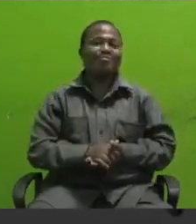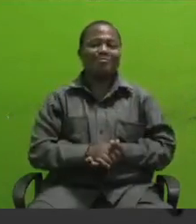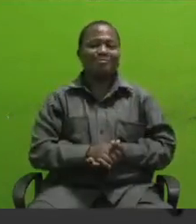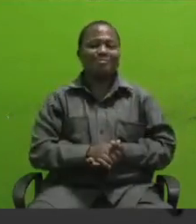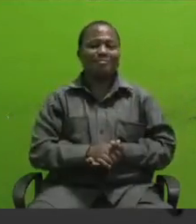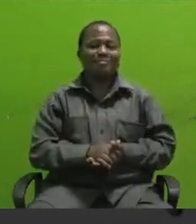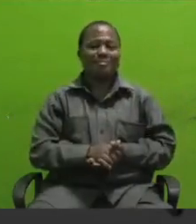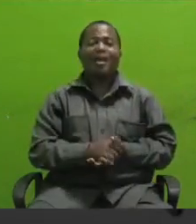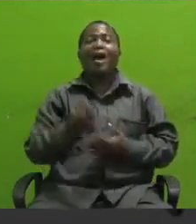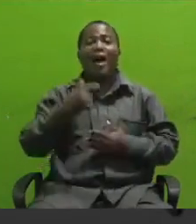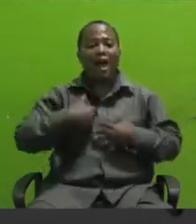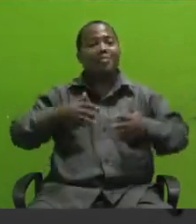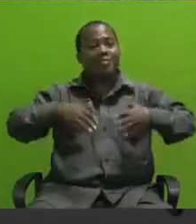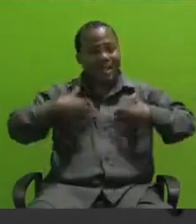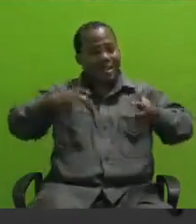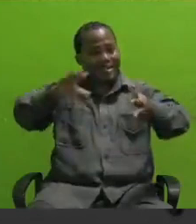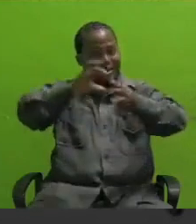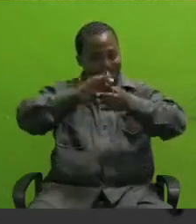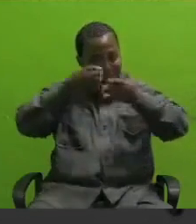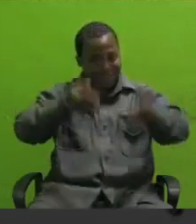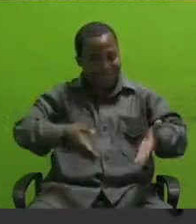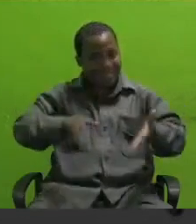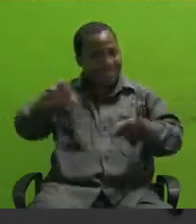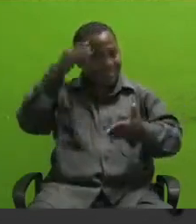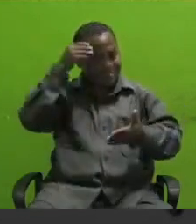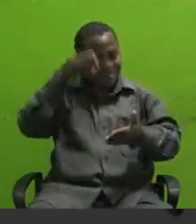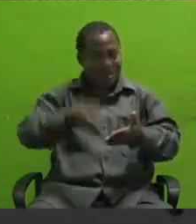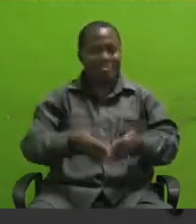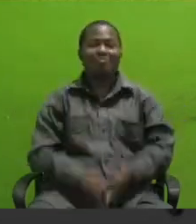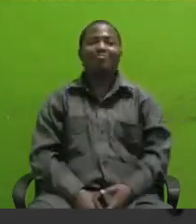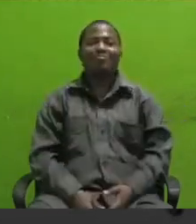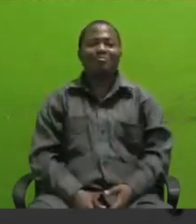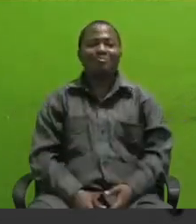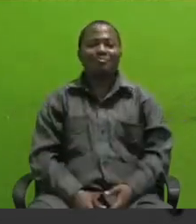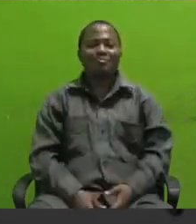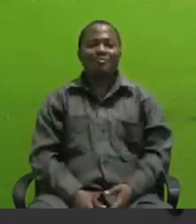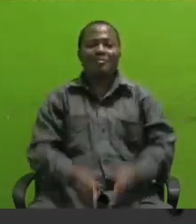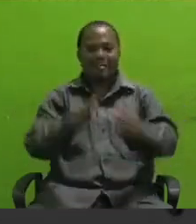dear? Are you ready to join me in this program?